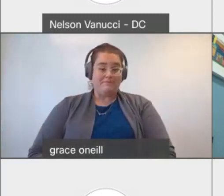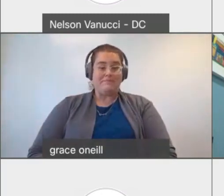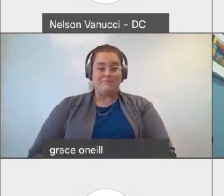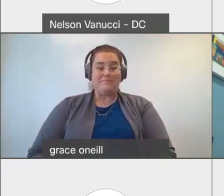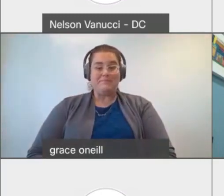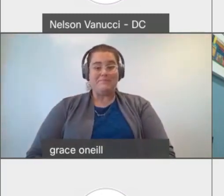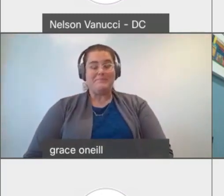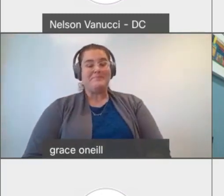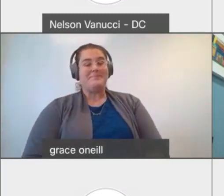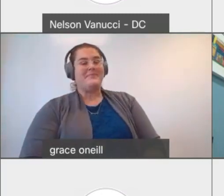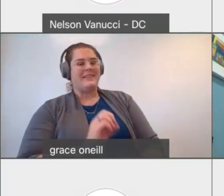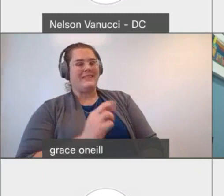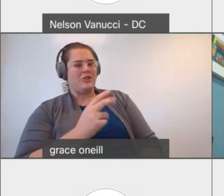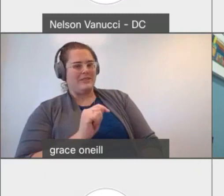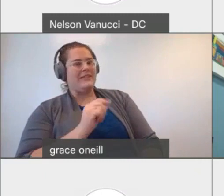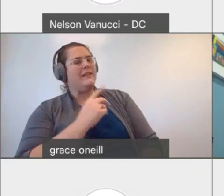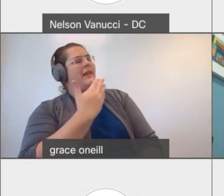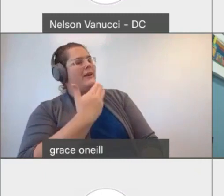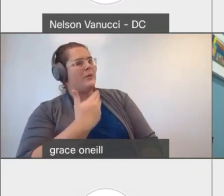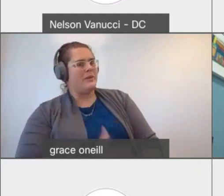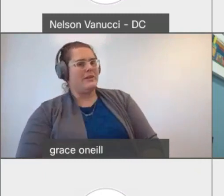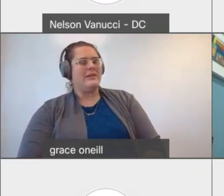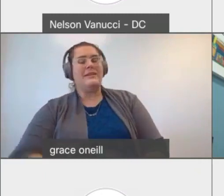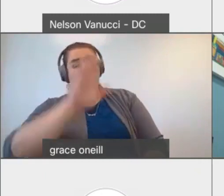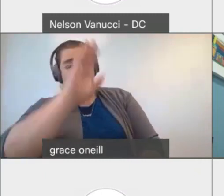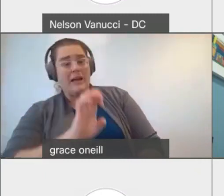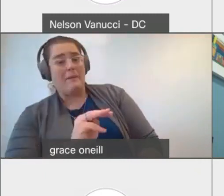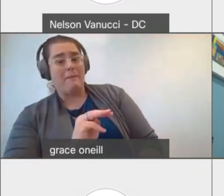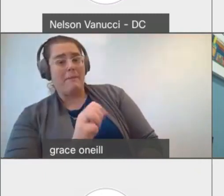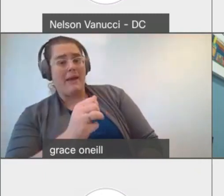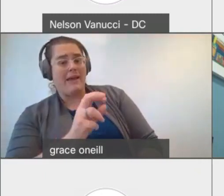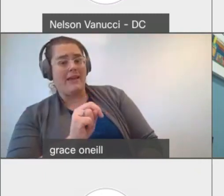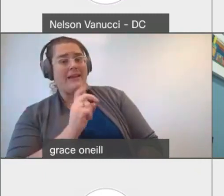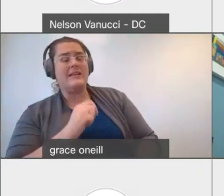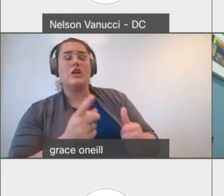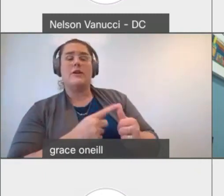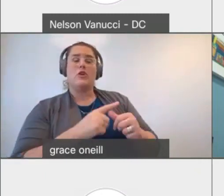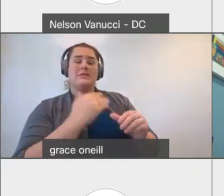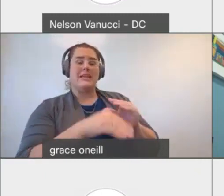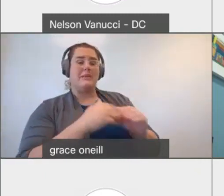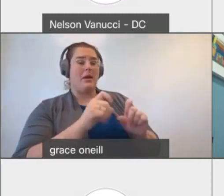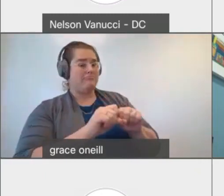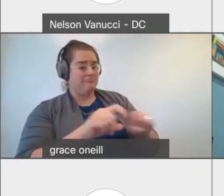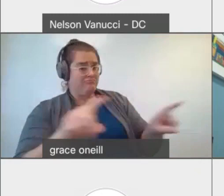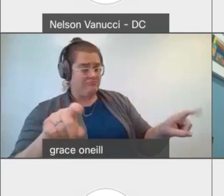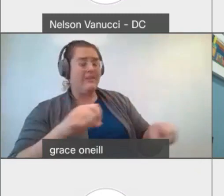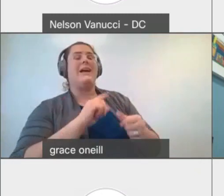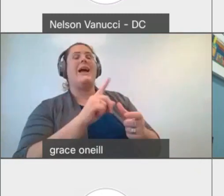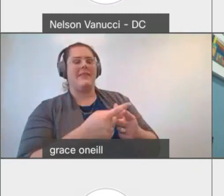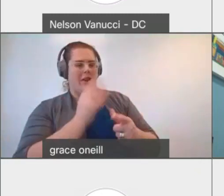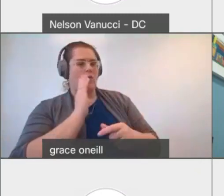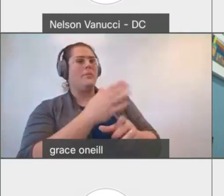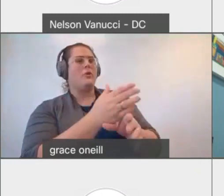Thanks, Tom. Yeah, and just to clarify that, so once that first email blast goes out, then you'll be getting emails from